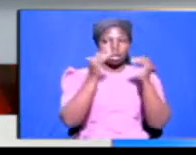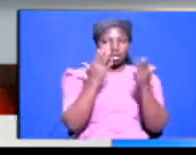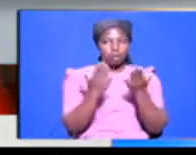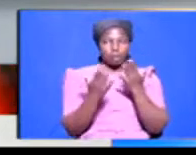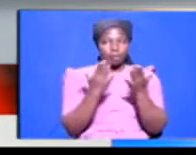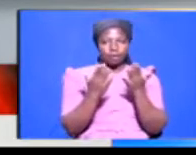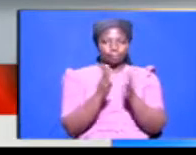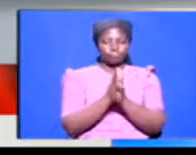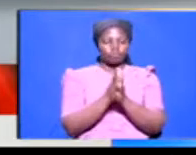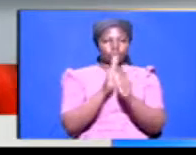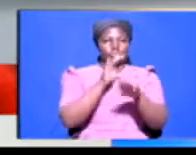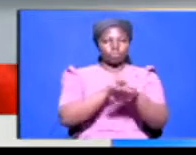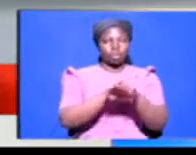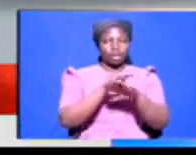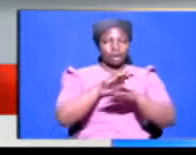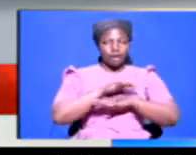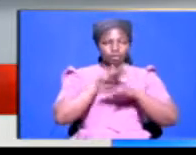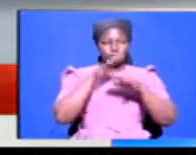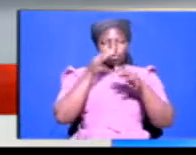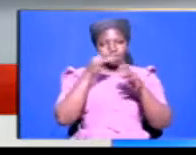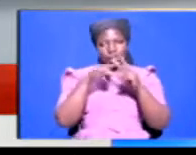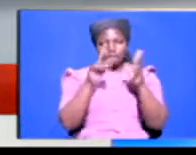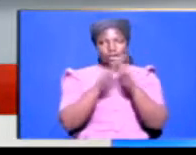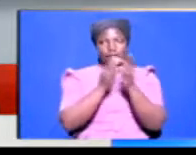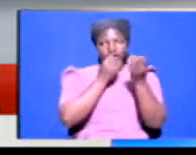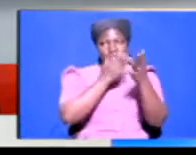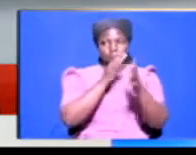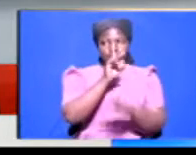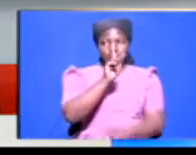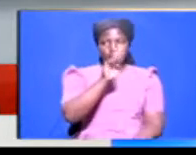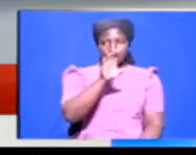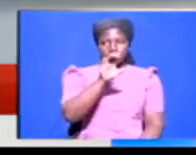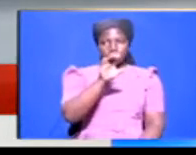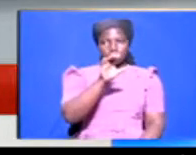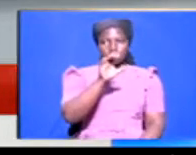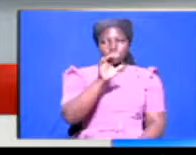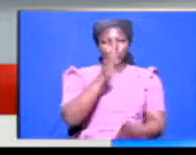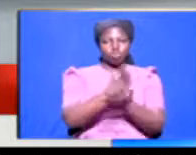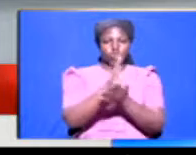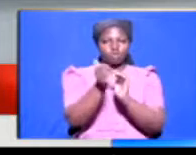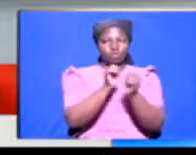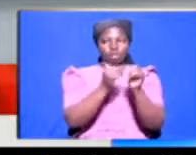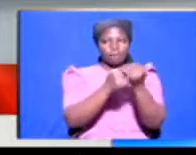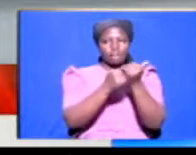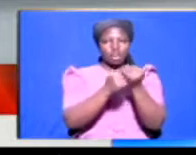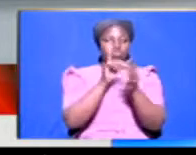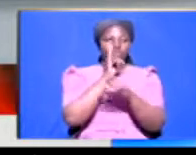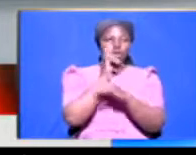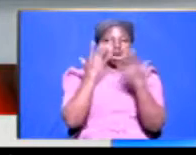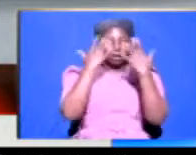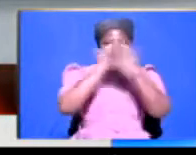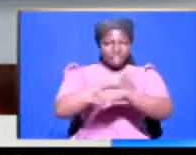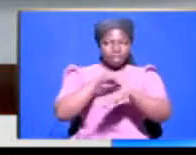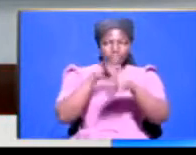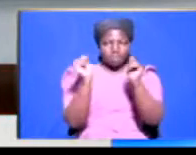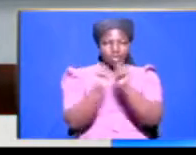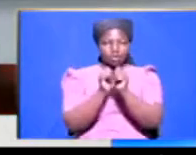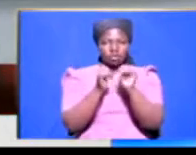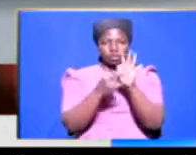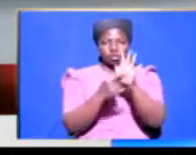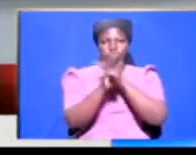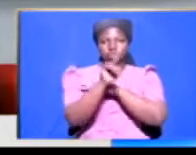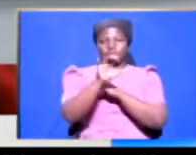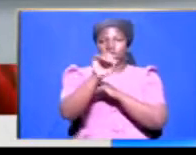Late enough to start up with an update. KBC, your true sports partner, tomorrow night at 10 p.m. will be bringing you a match, a CAF Champions League